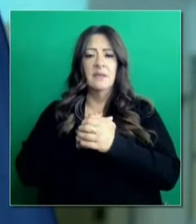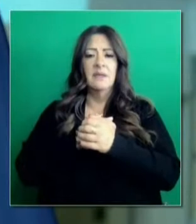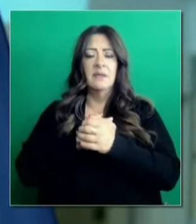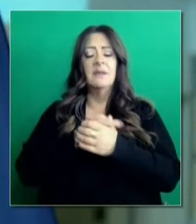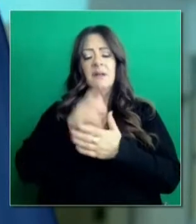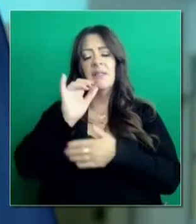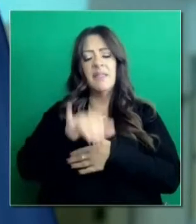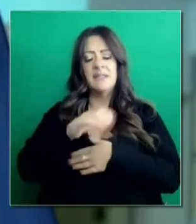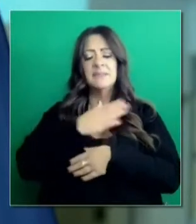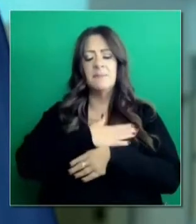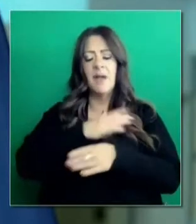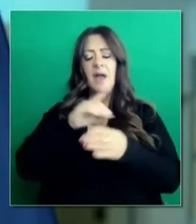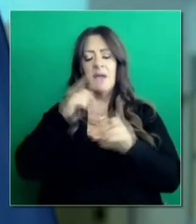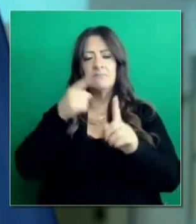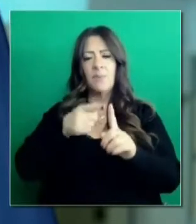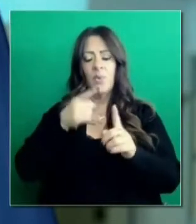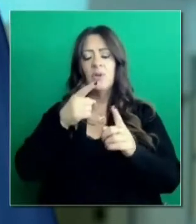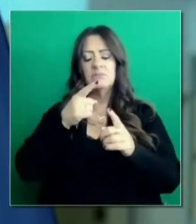as well.